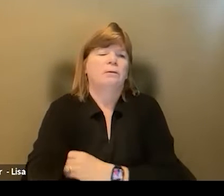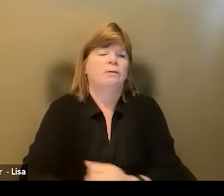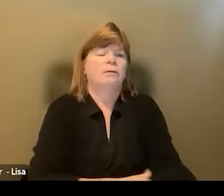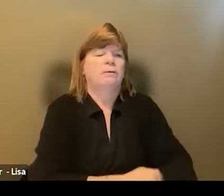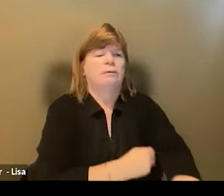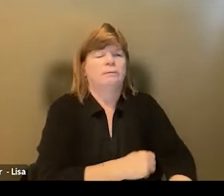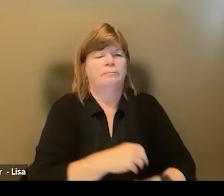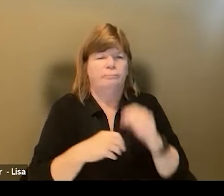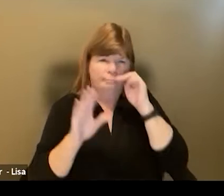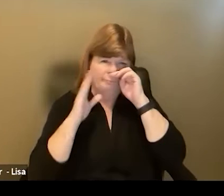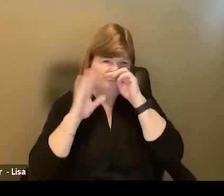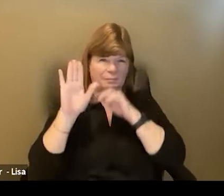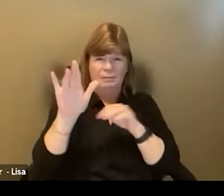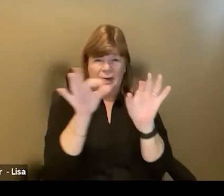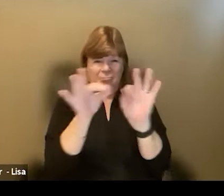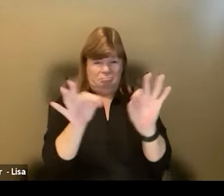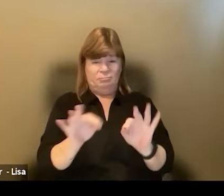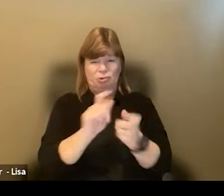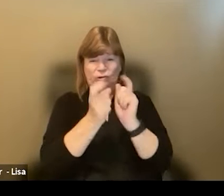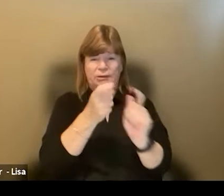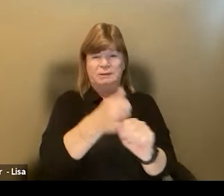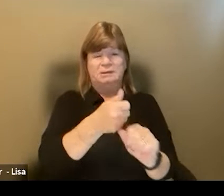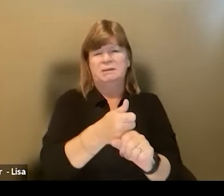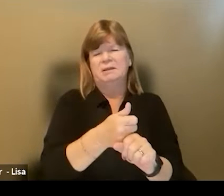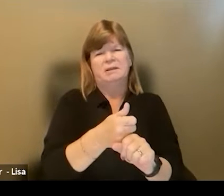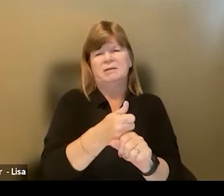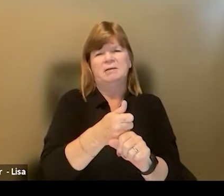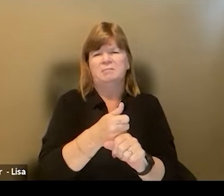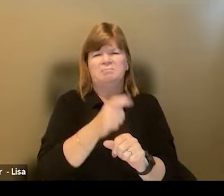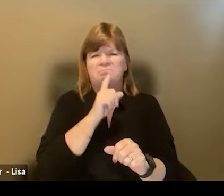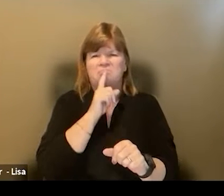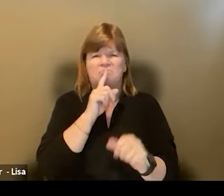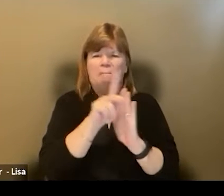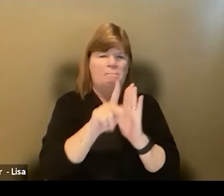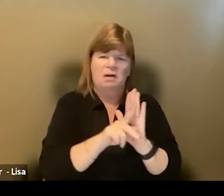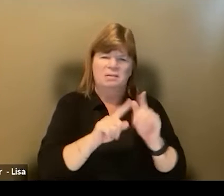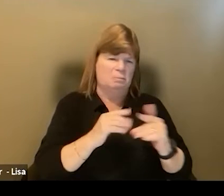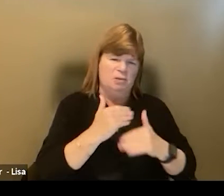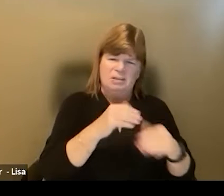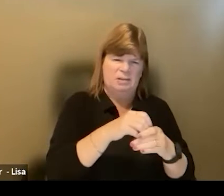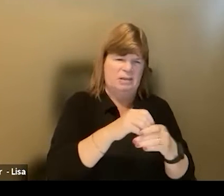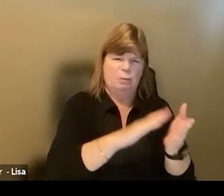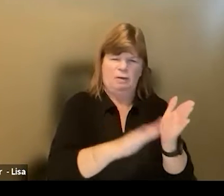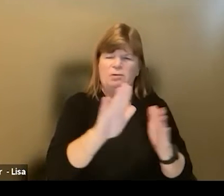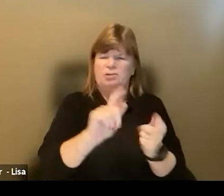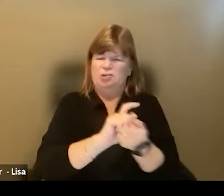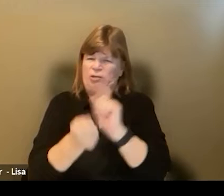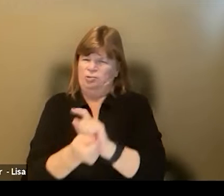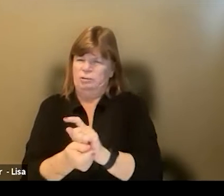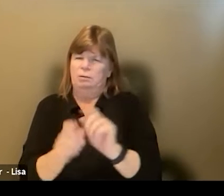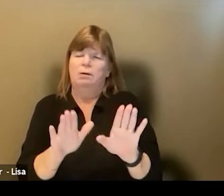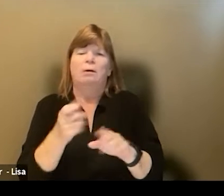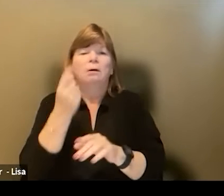This doesn't, the language changes themselves do not necessarily mean the policies and procedures within a waiver are changing.